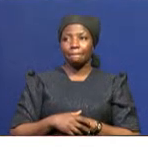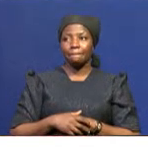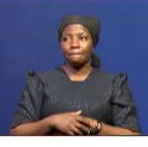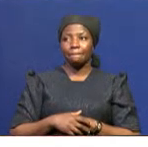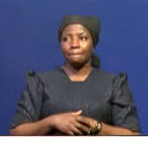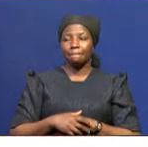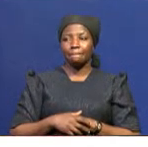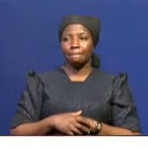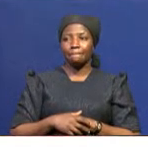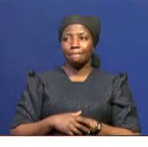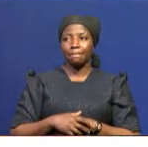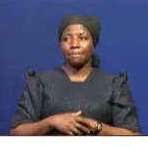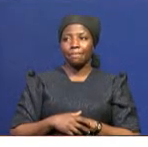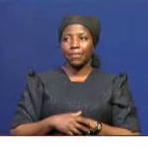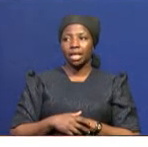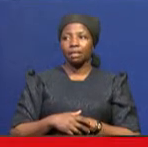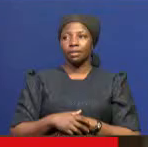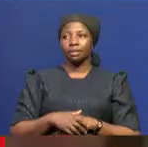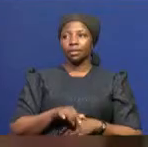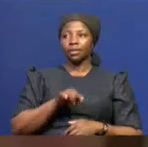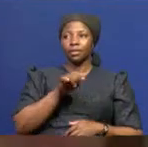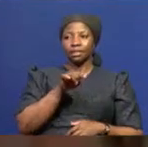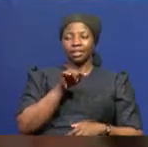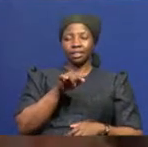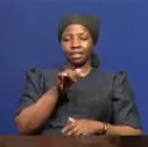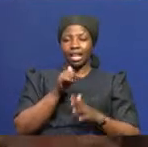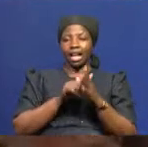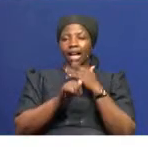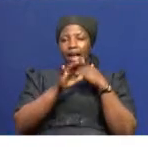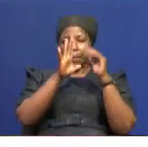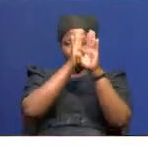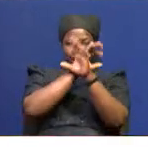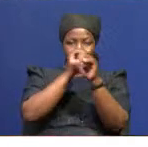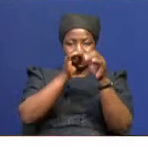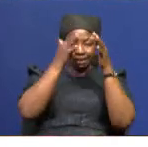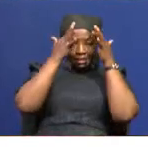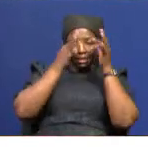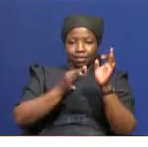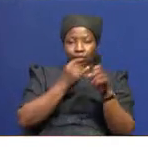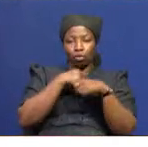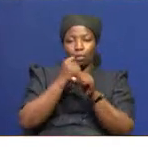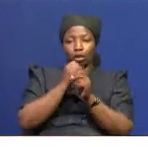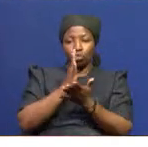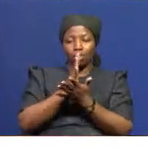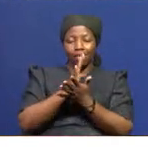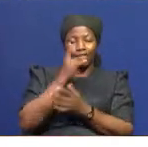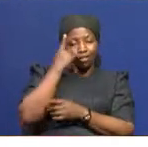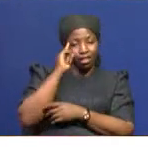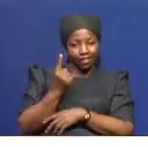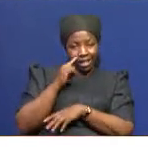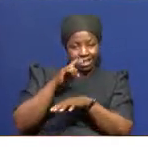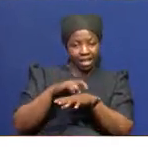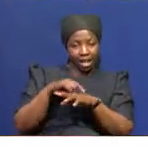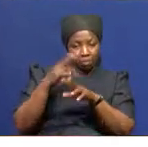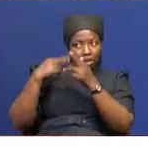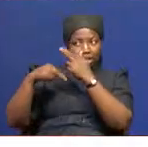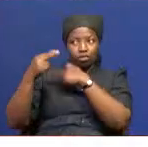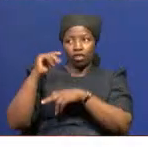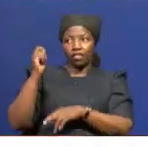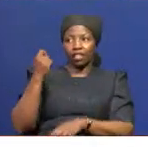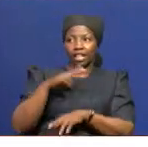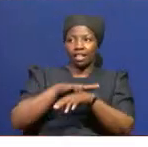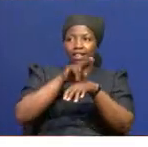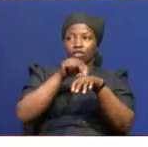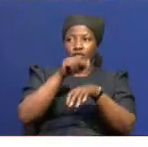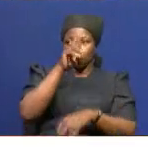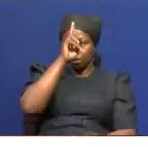at the backdrop of President's decision to ensure for the first time in the history of Kenya that the National